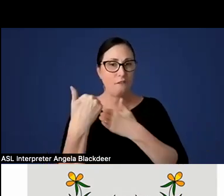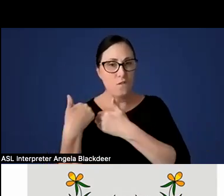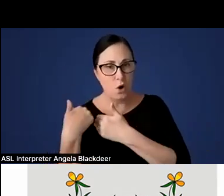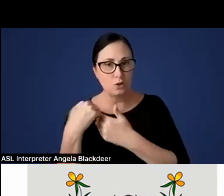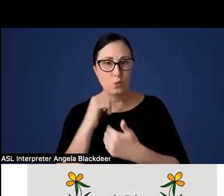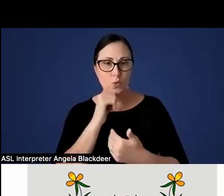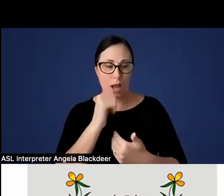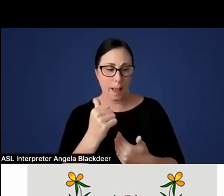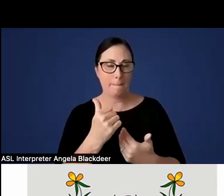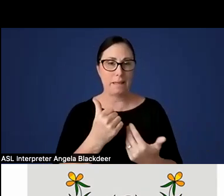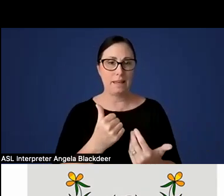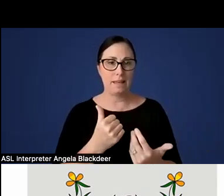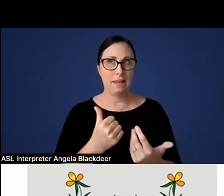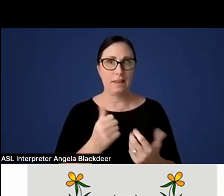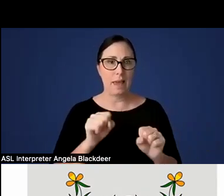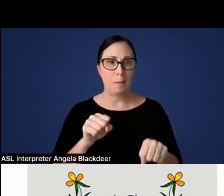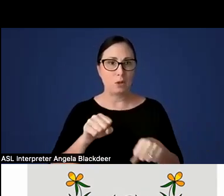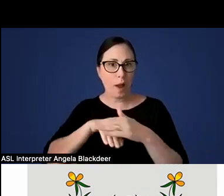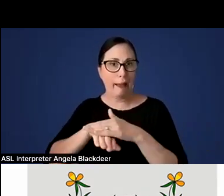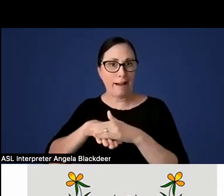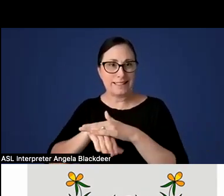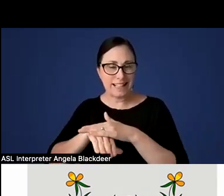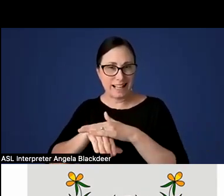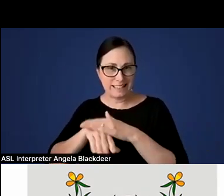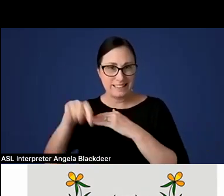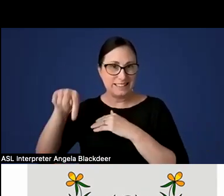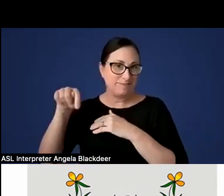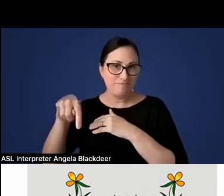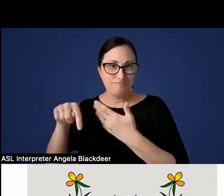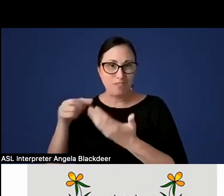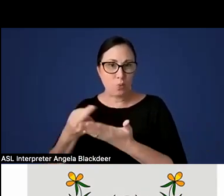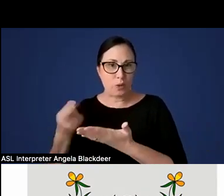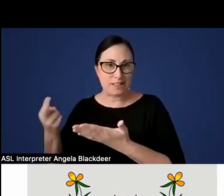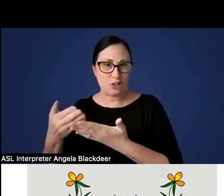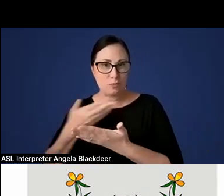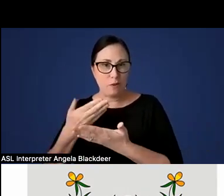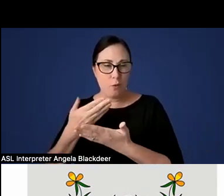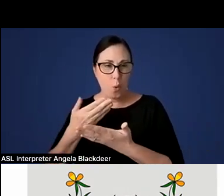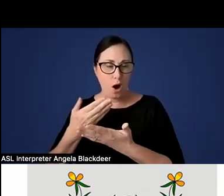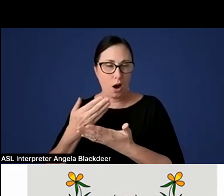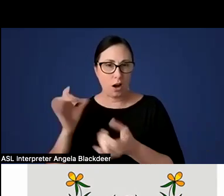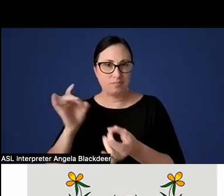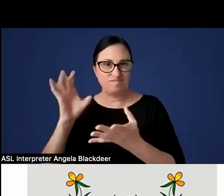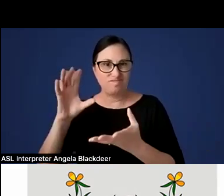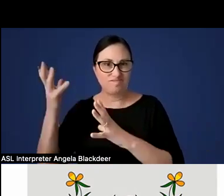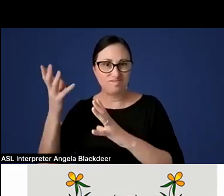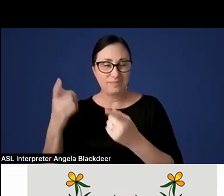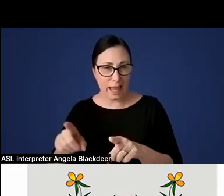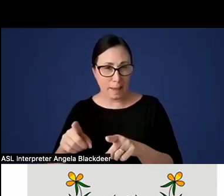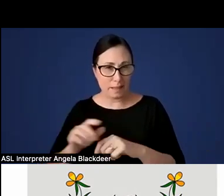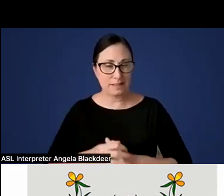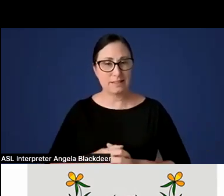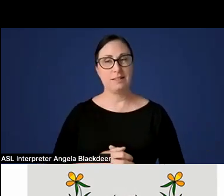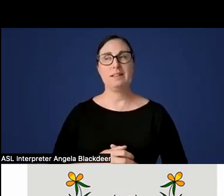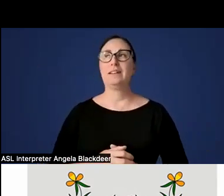resources before there was a crisis, or, as if the ACE score,